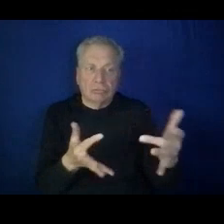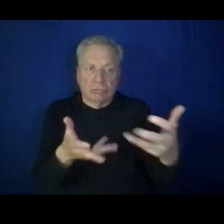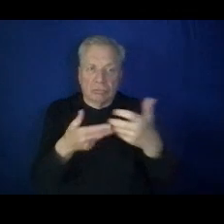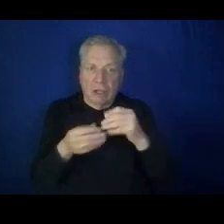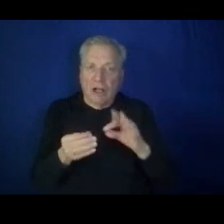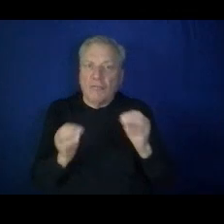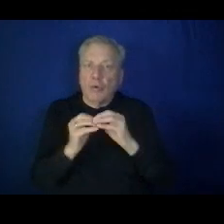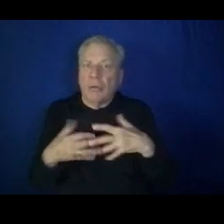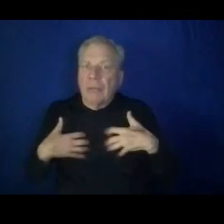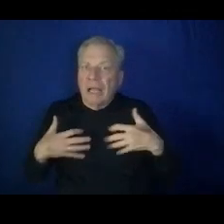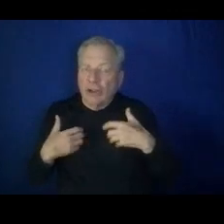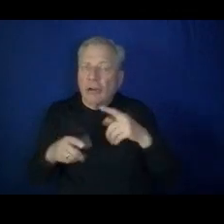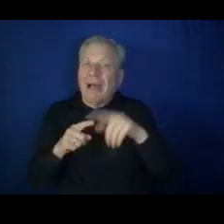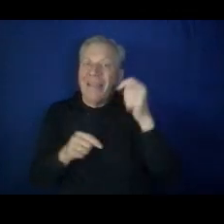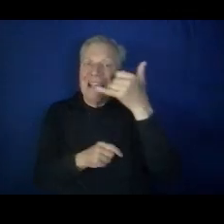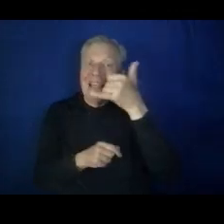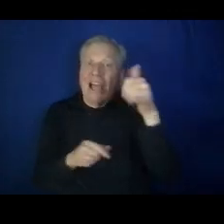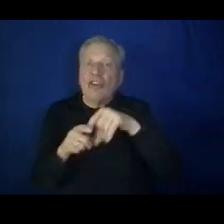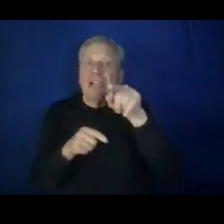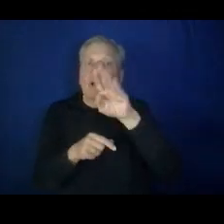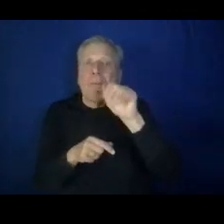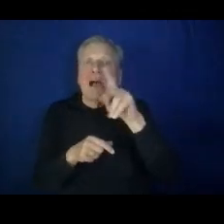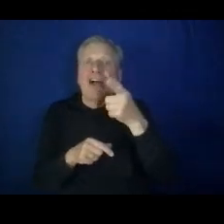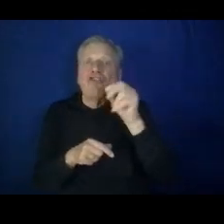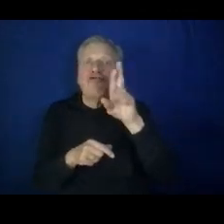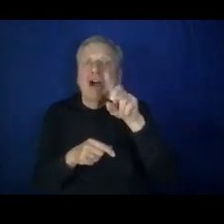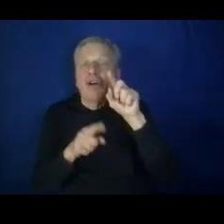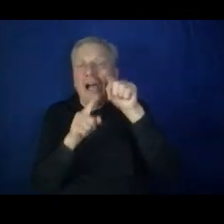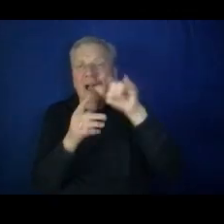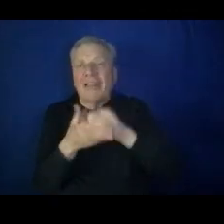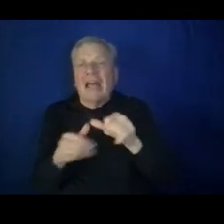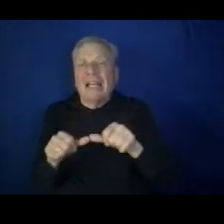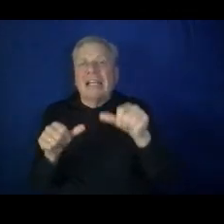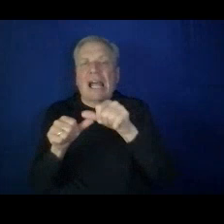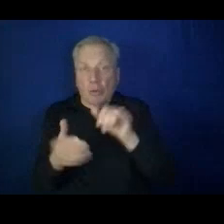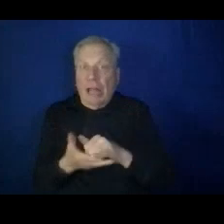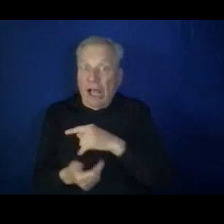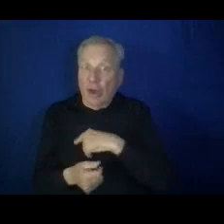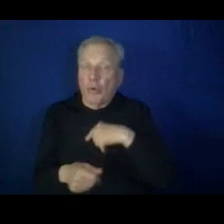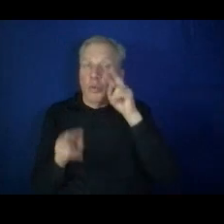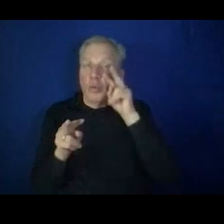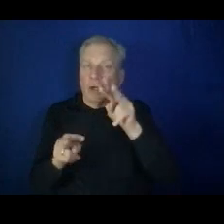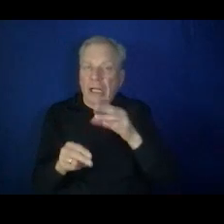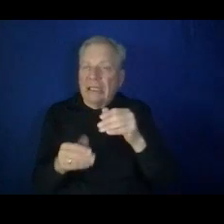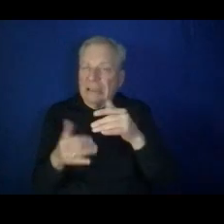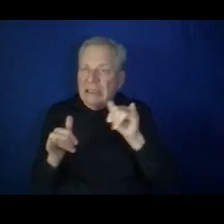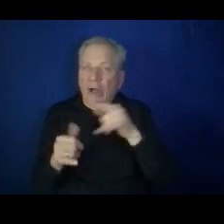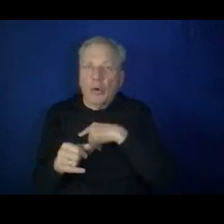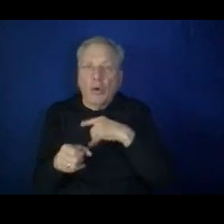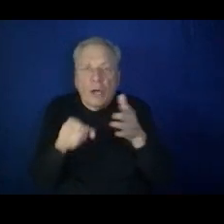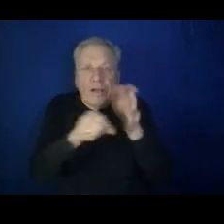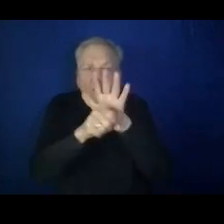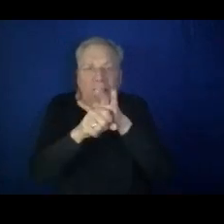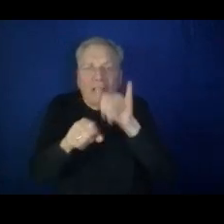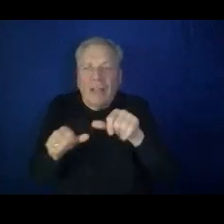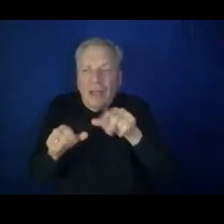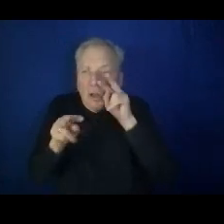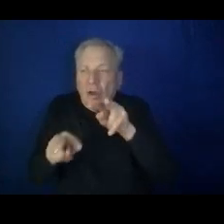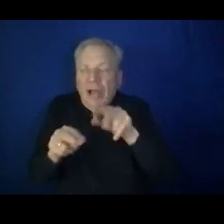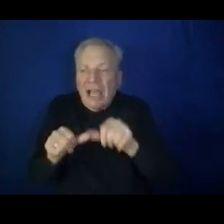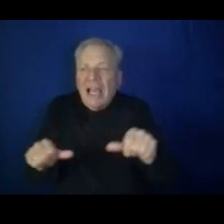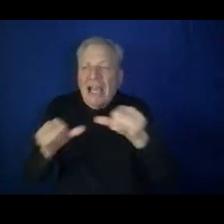bears. The yellow in the background is the area we monitor. And you can see we've filled in the whole monitoring area except for a few places